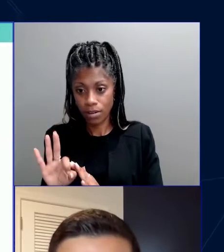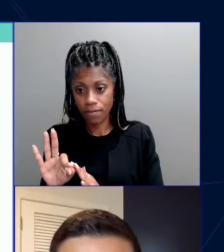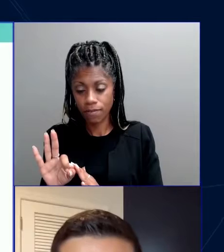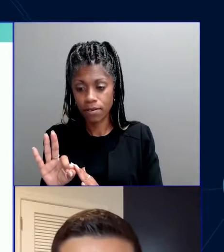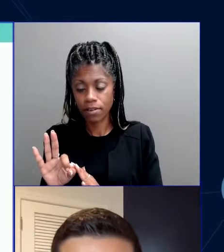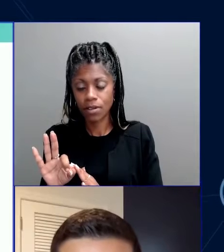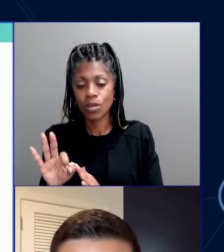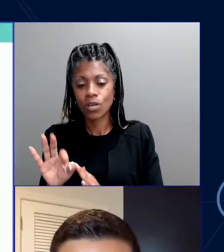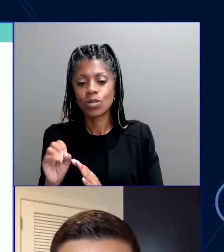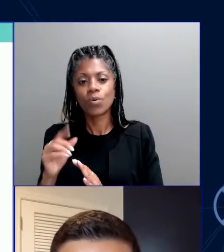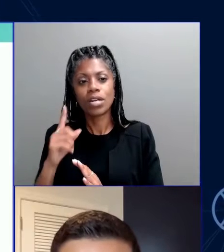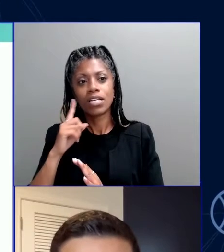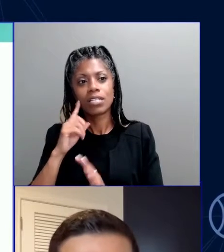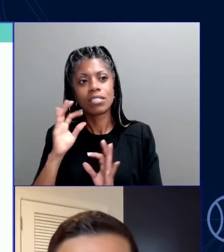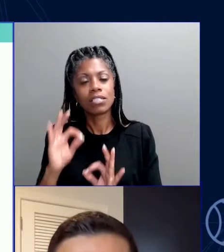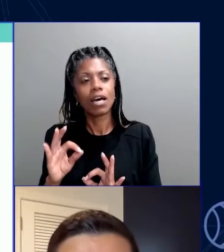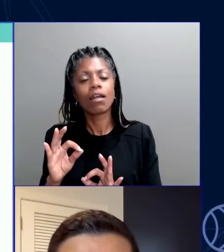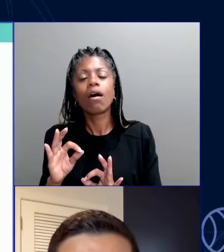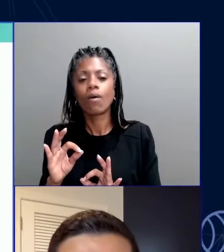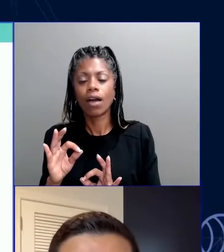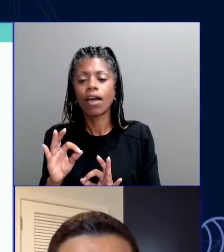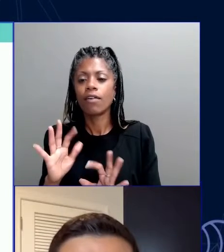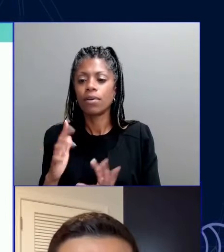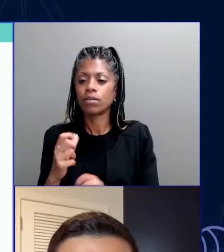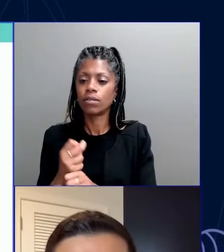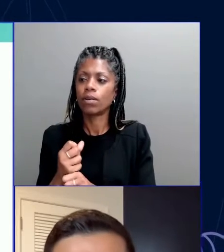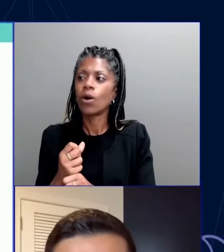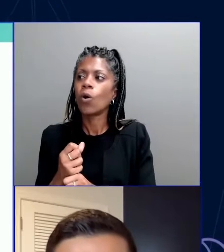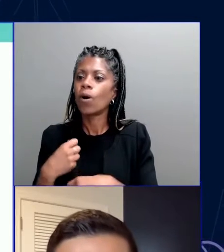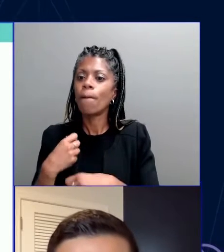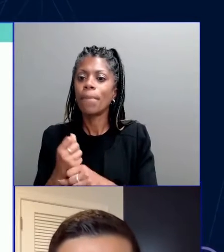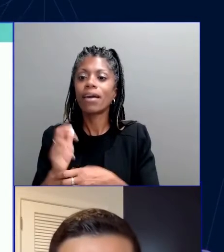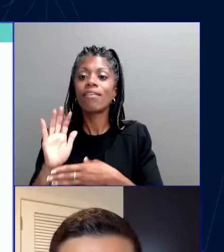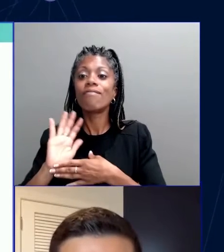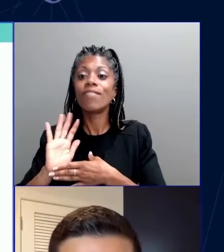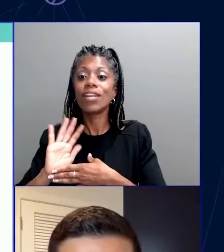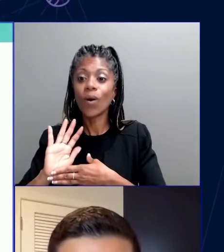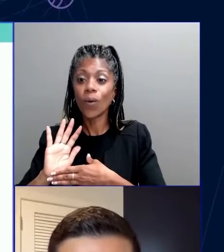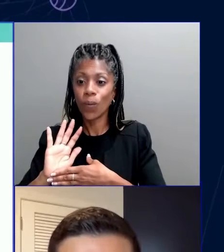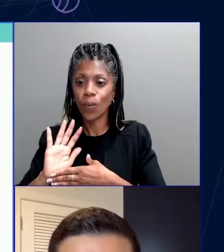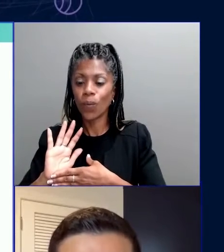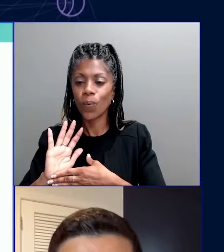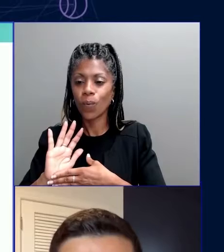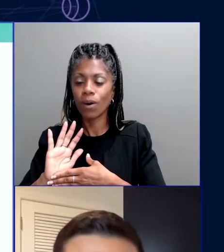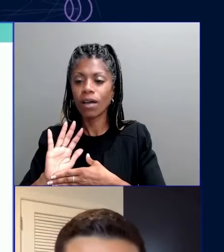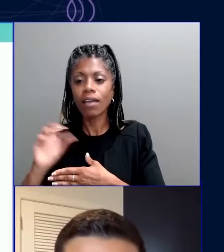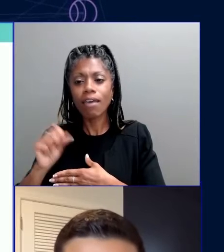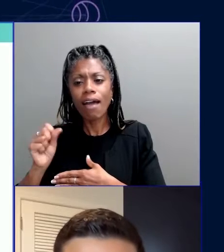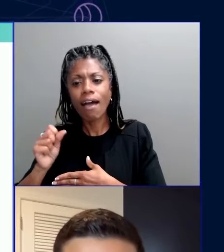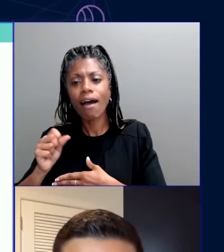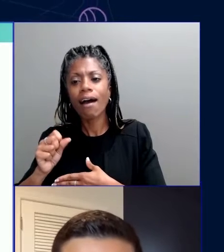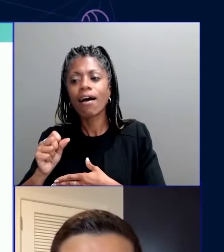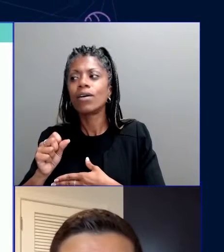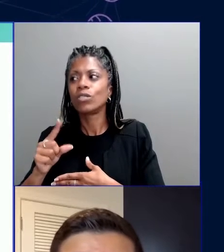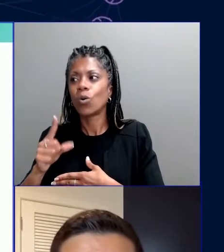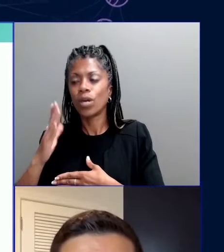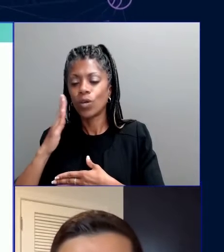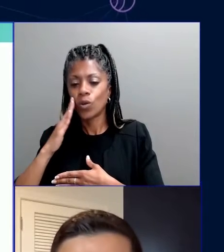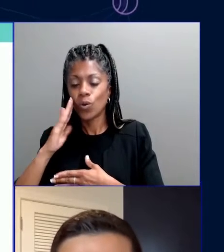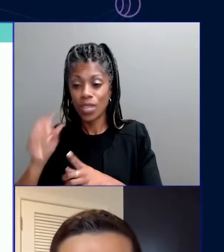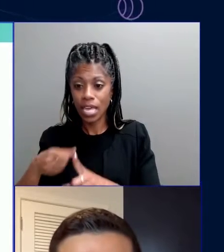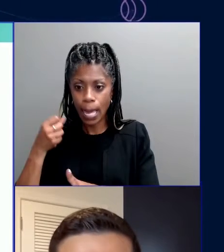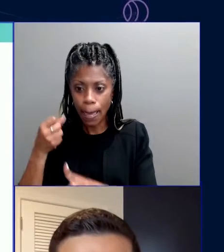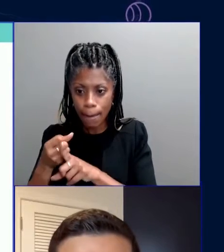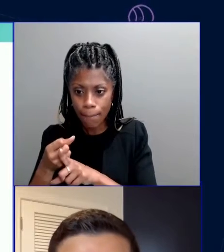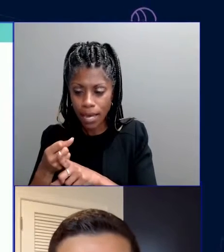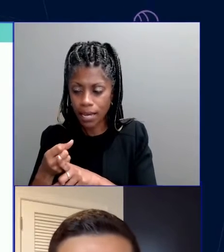video amicus brief. Ultimately, we knew that the impact of this decision was on people. And so we wanted to